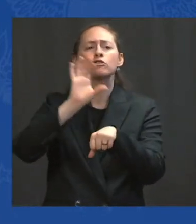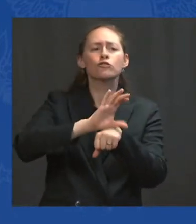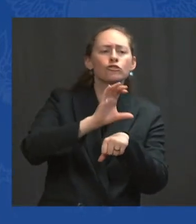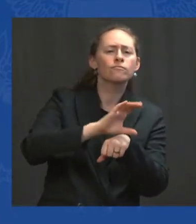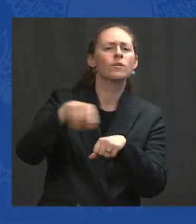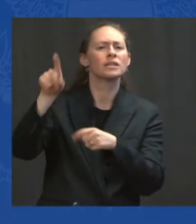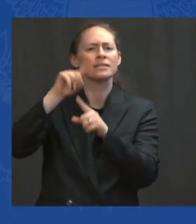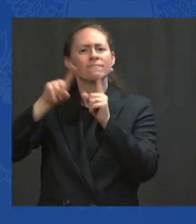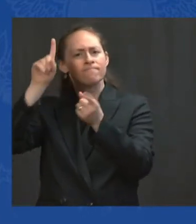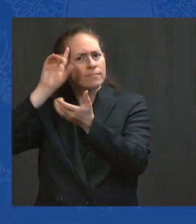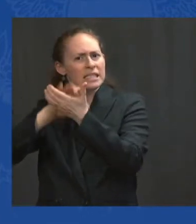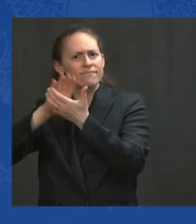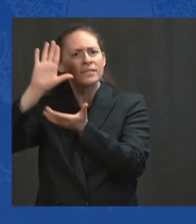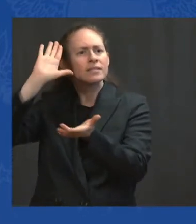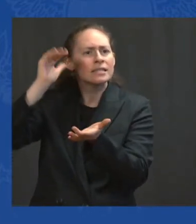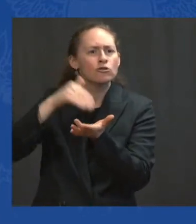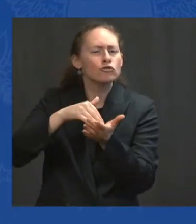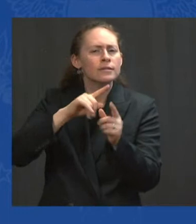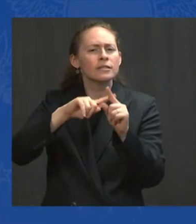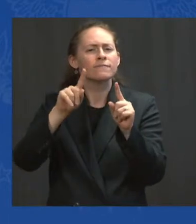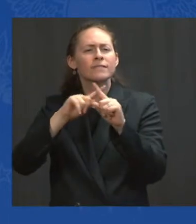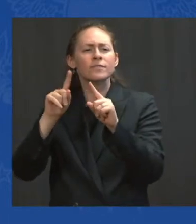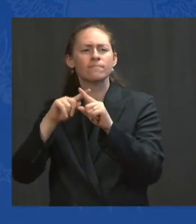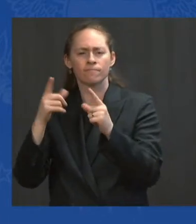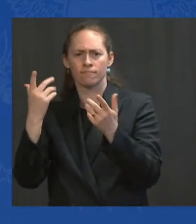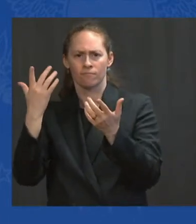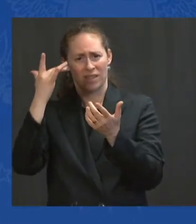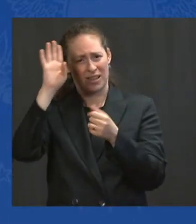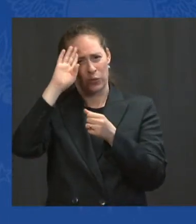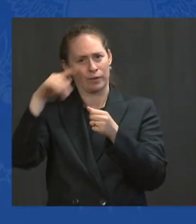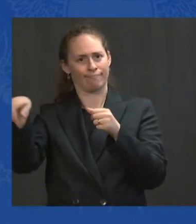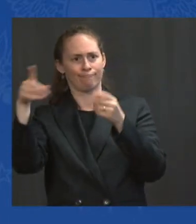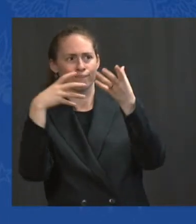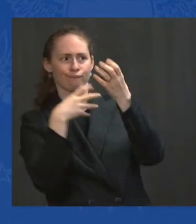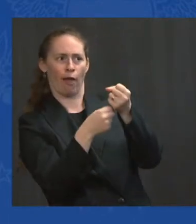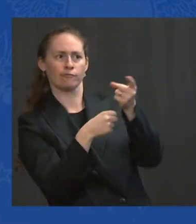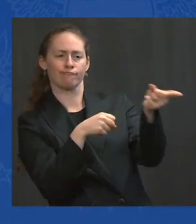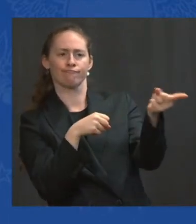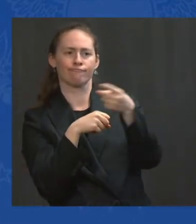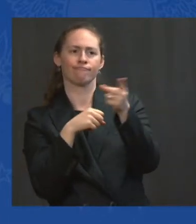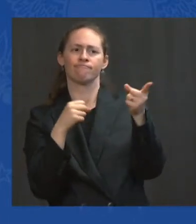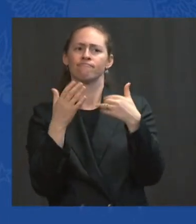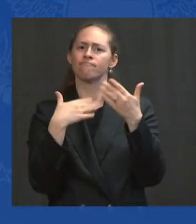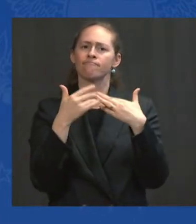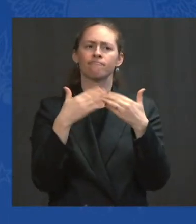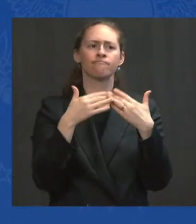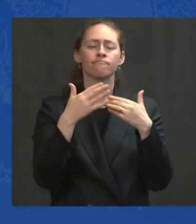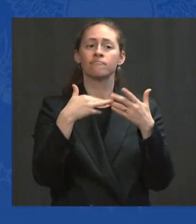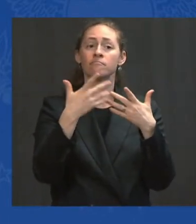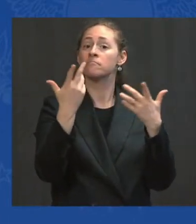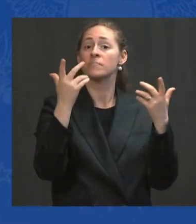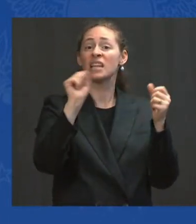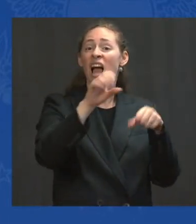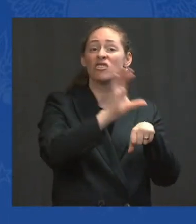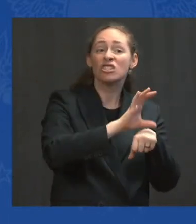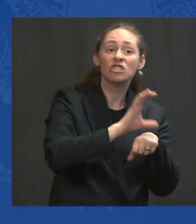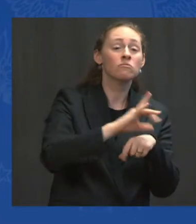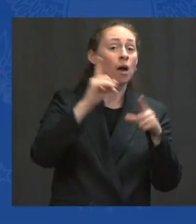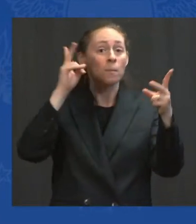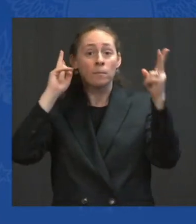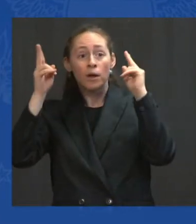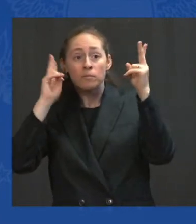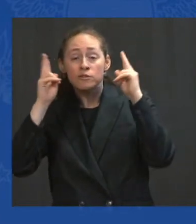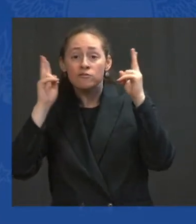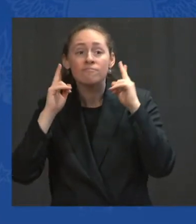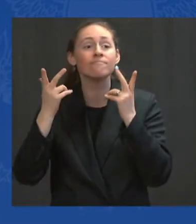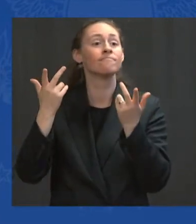Those partners are trusted and trustworthy. And so whether that's a house of worship, a barbershop, a medical practice, or a local